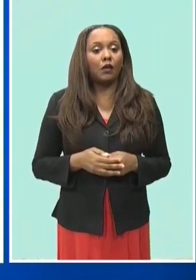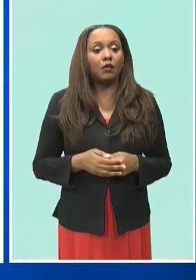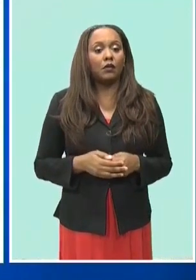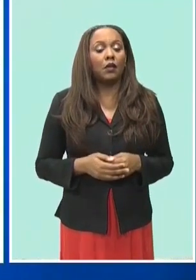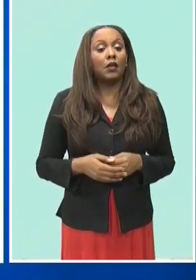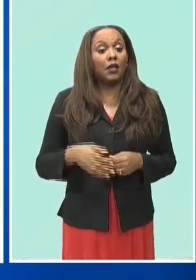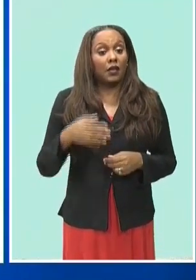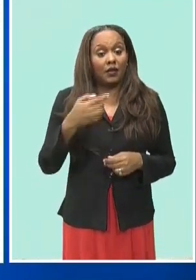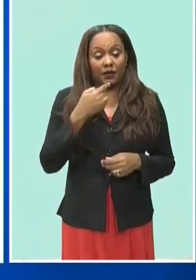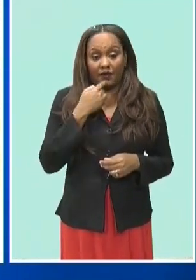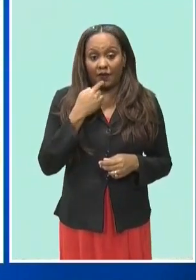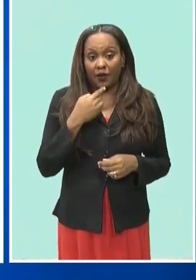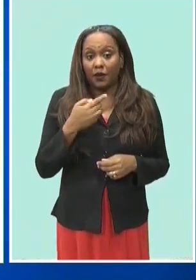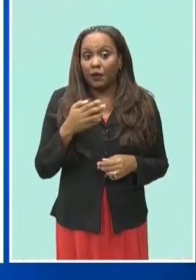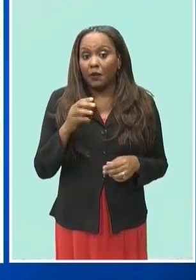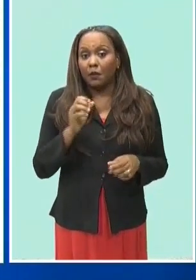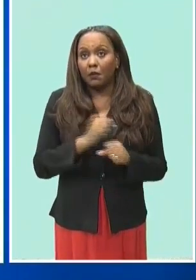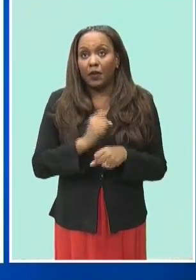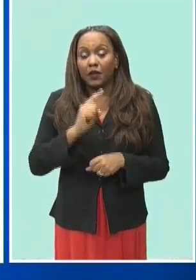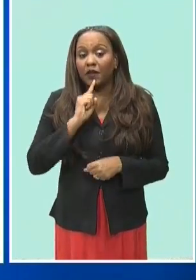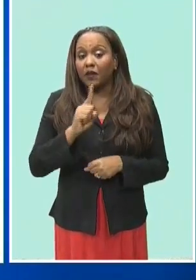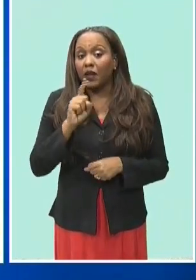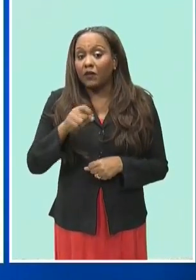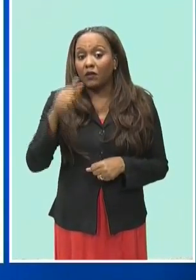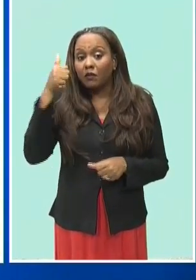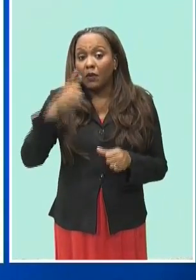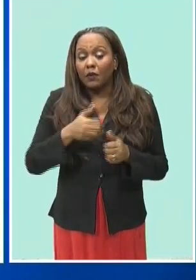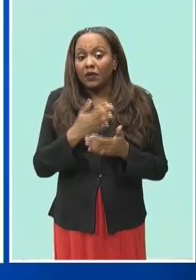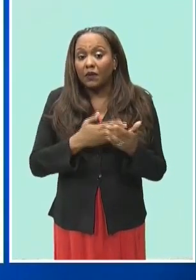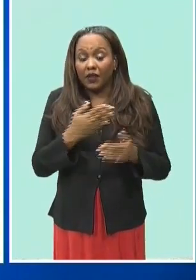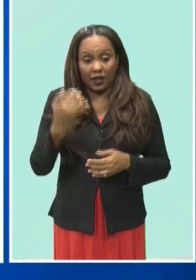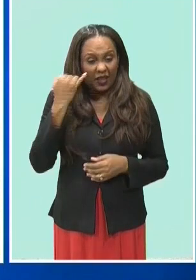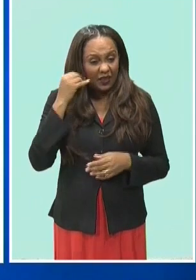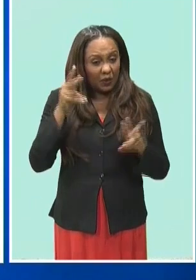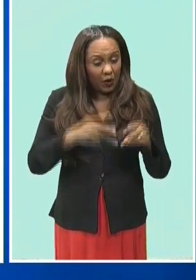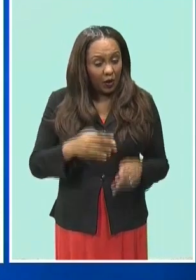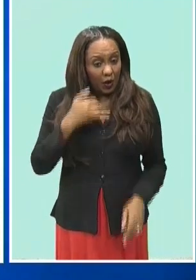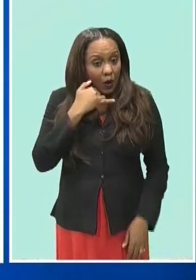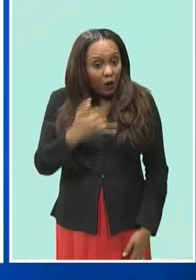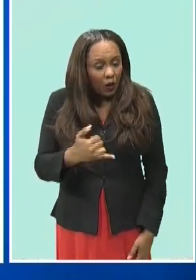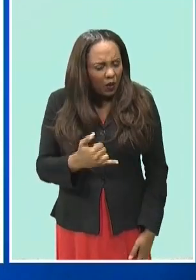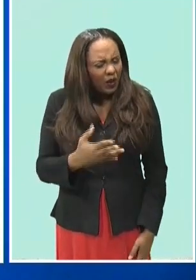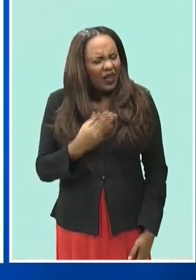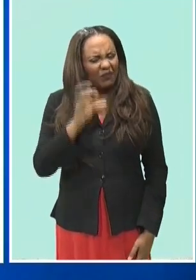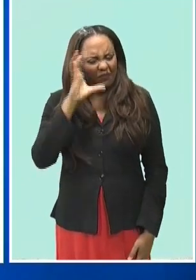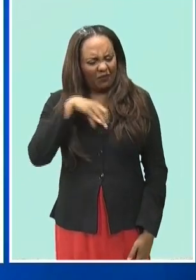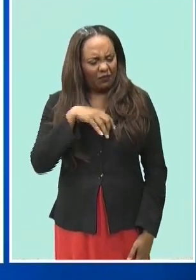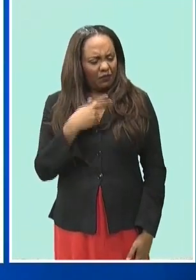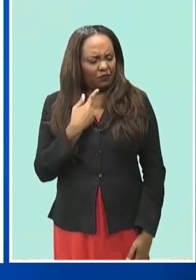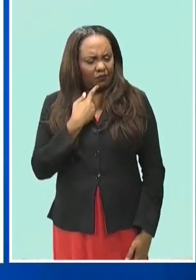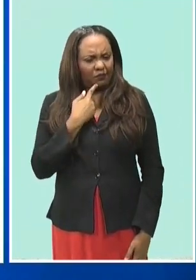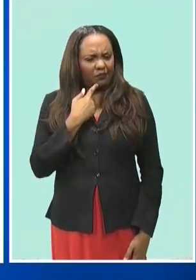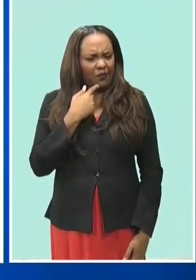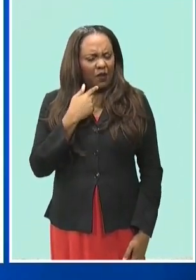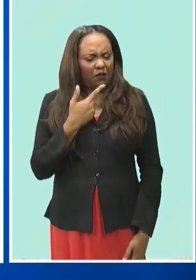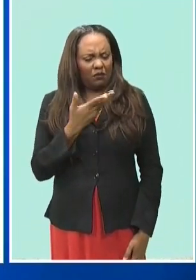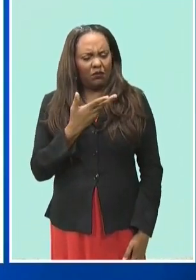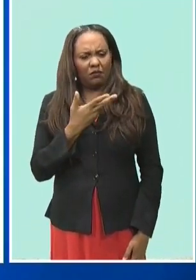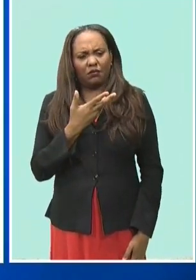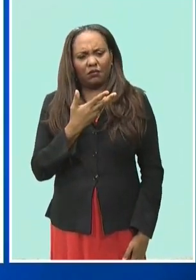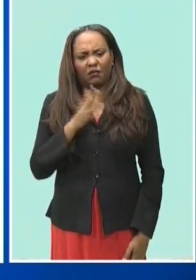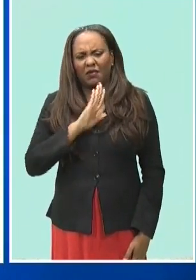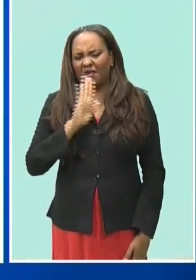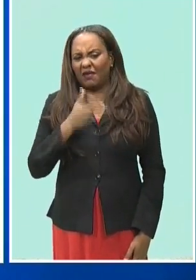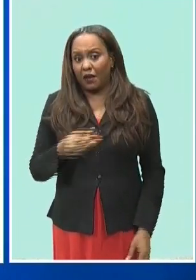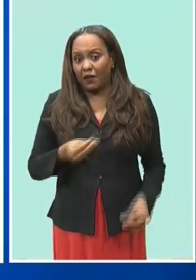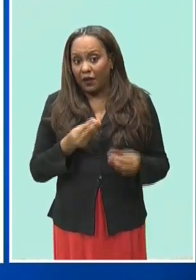GBPC recommends keeping the following things in mind if you receive a call that is unexpected or sounds suspicious. Never